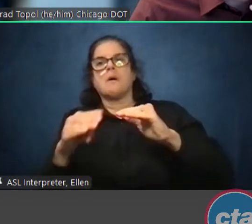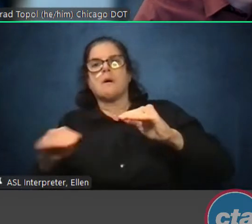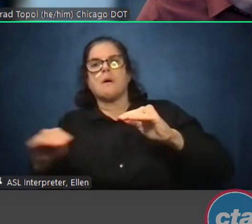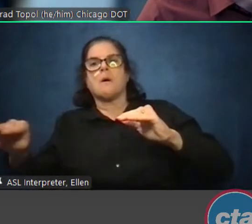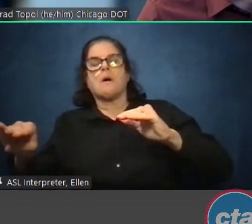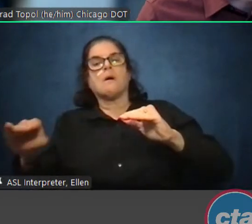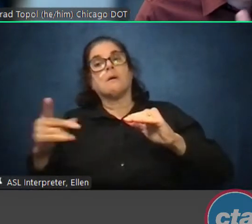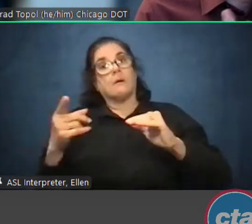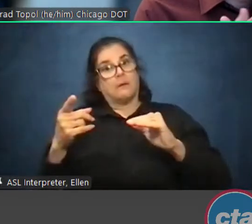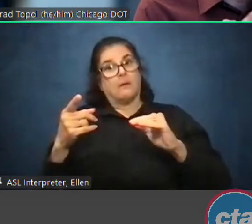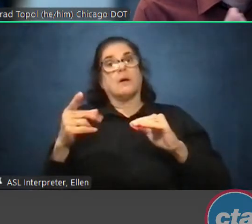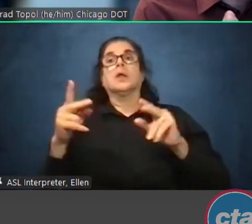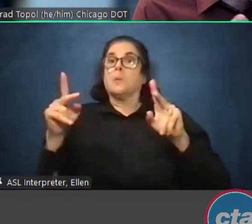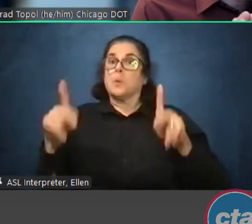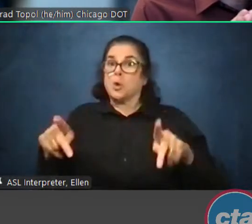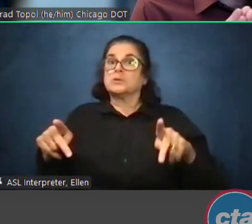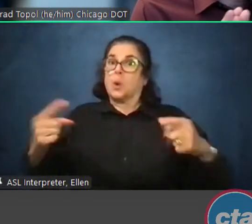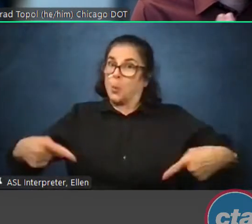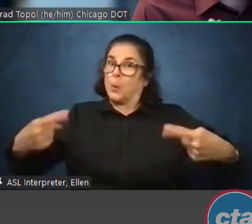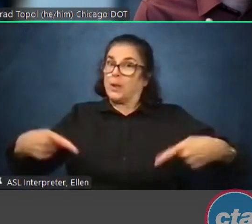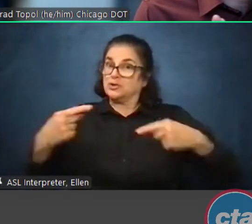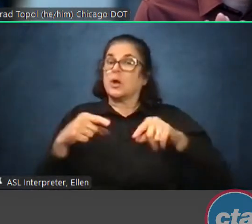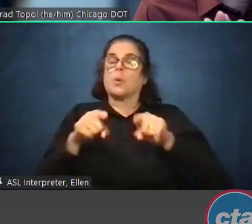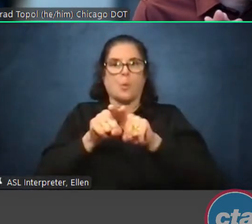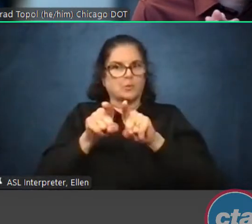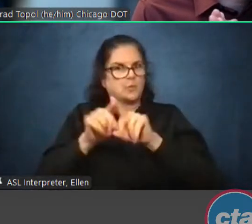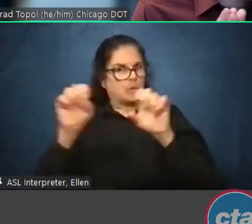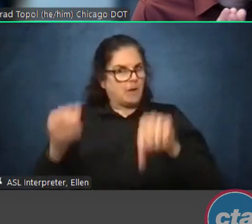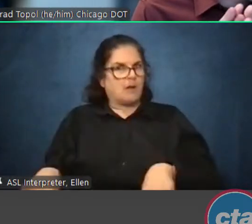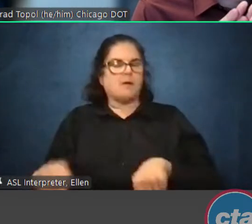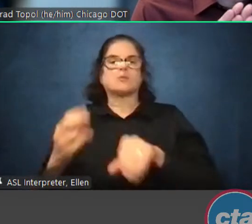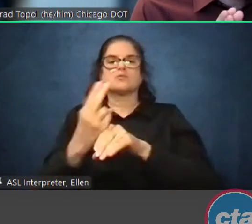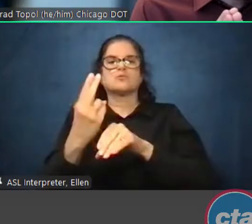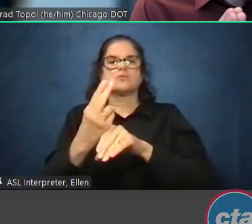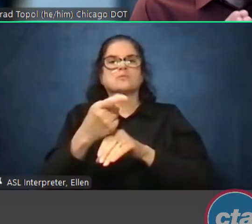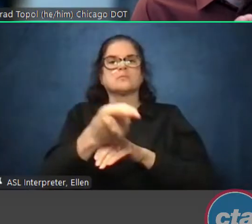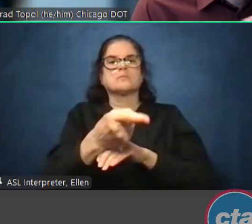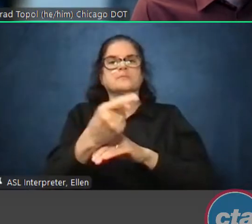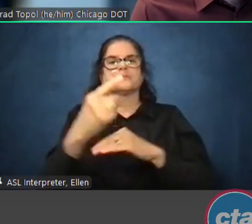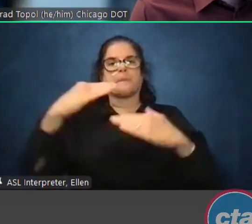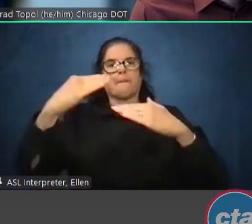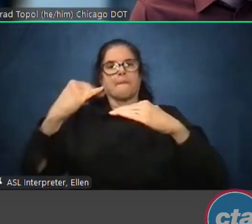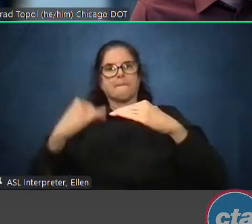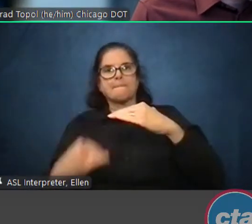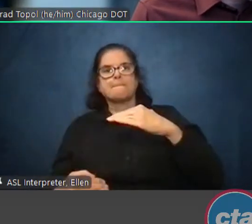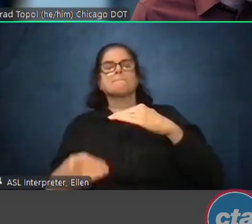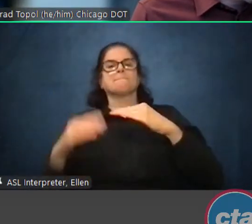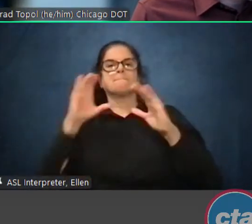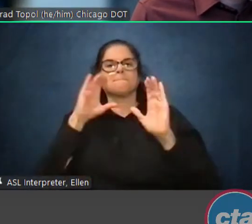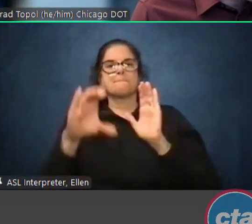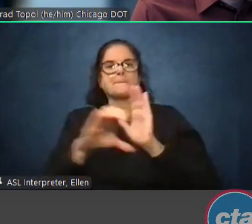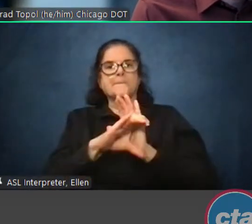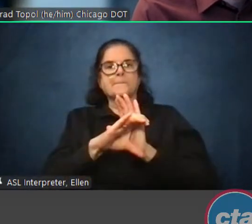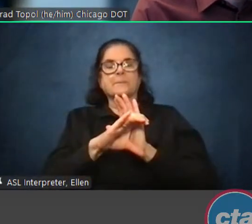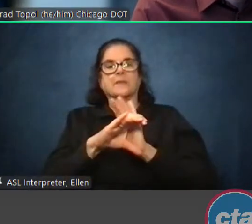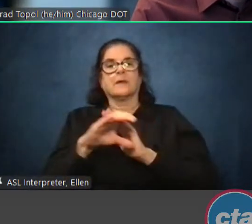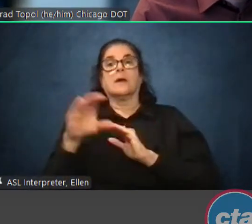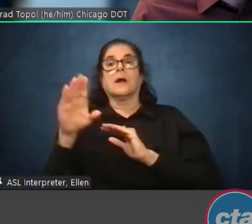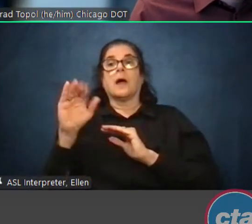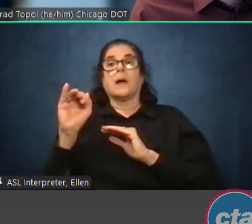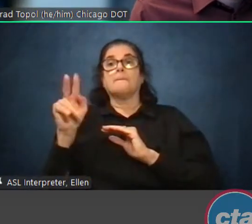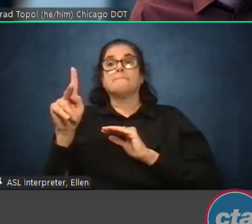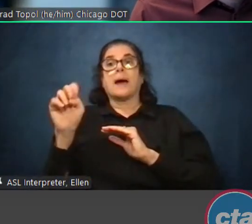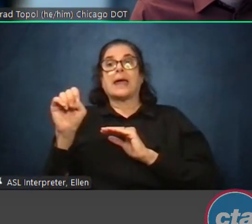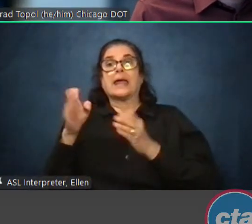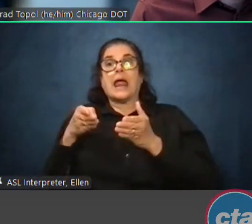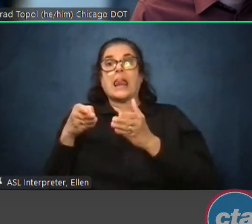wheelchair. And our bottom image here shows an example from Seattle. Again, there is a raised bike lane on the left that is the same sidewalk